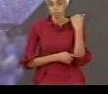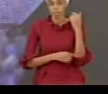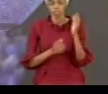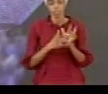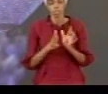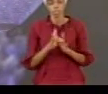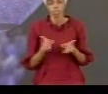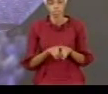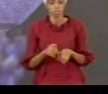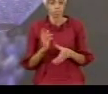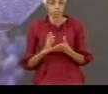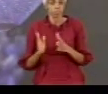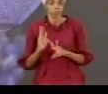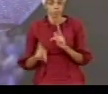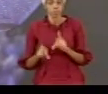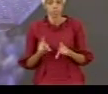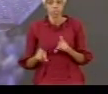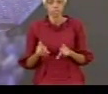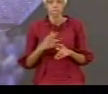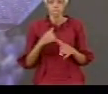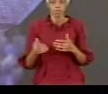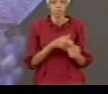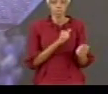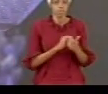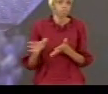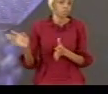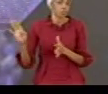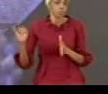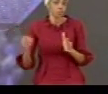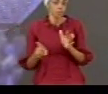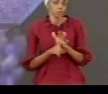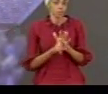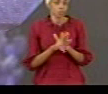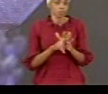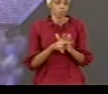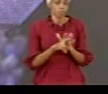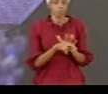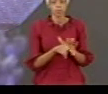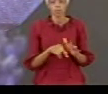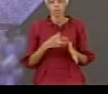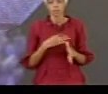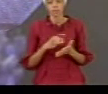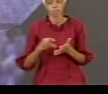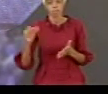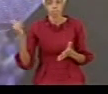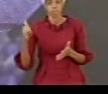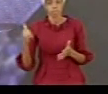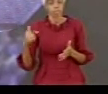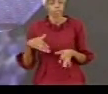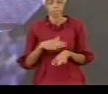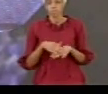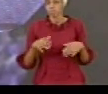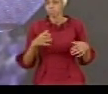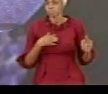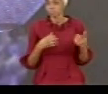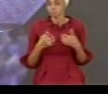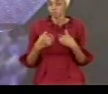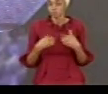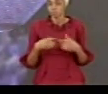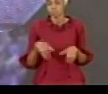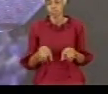neither murmur ye, as some of them also murmured, and we are destroyed of the destroyer.